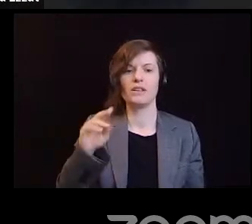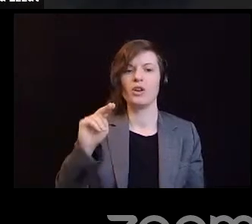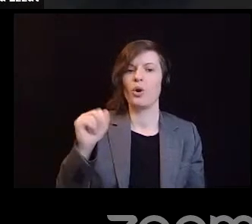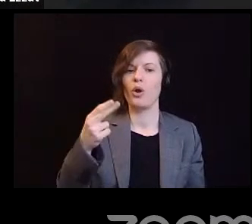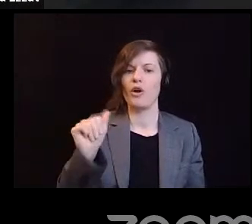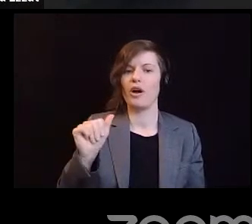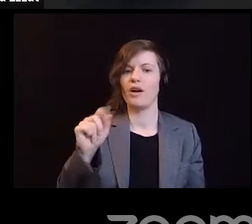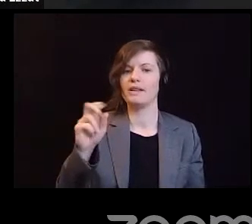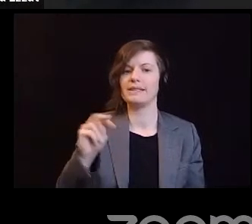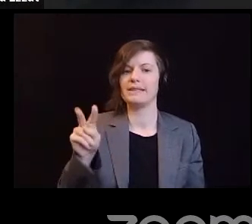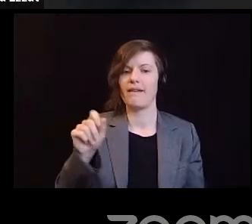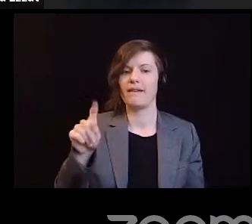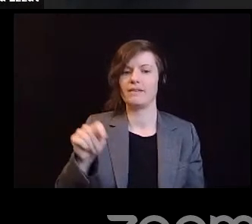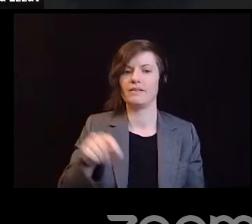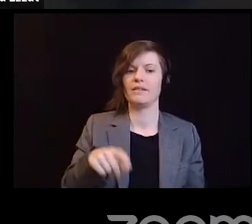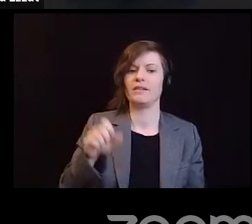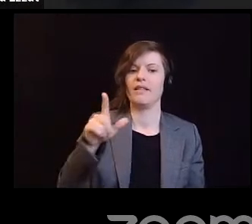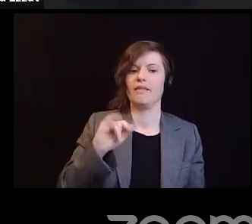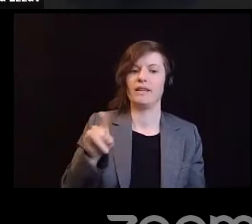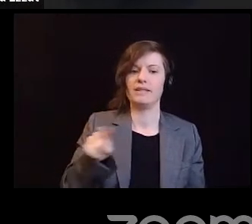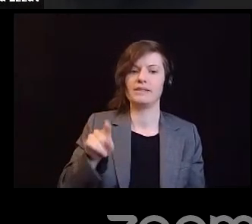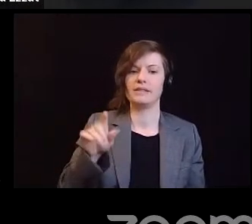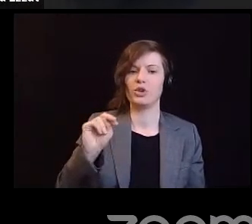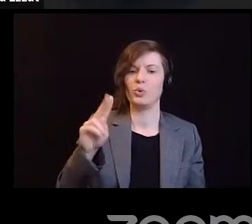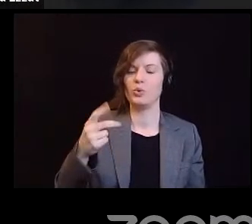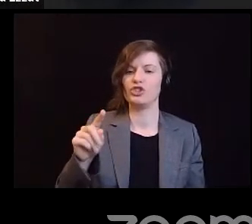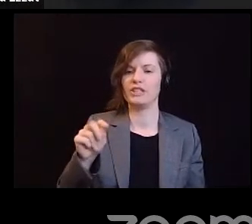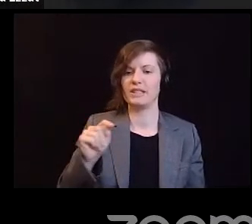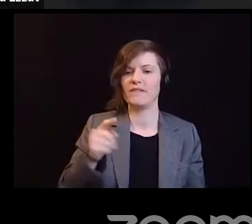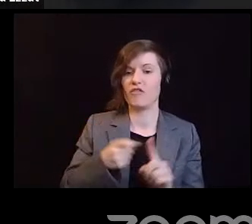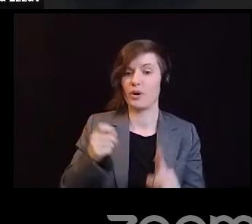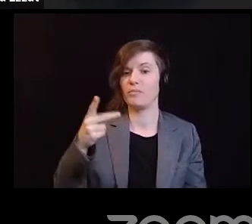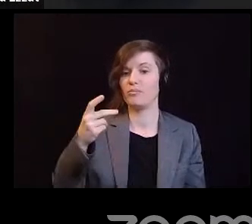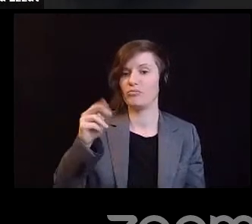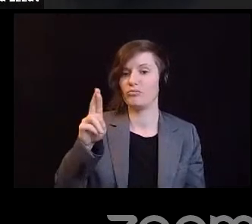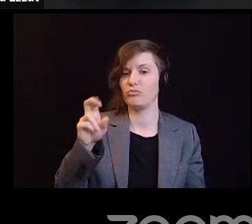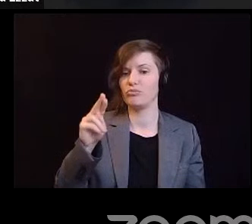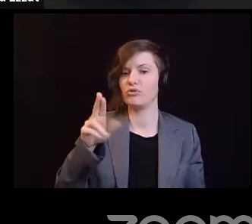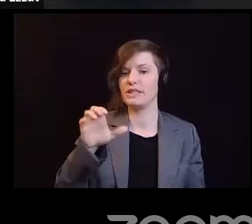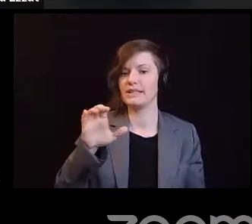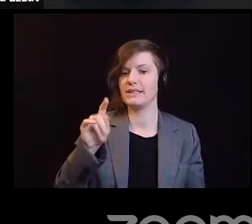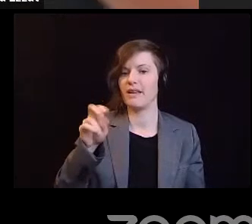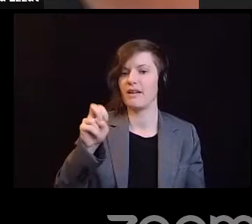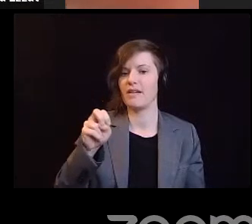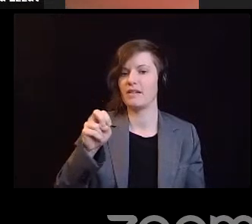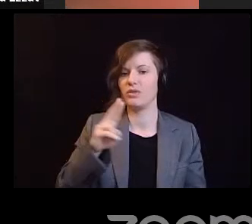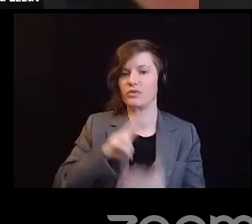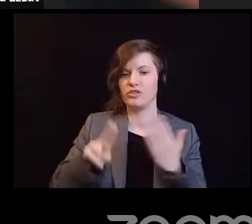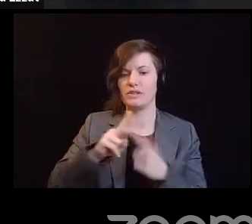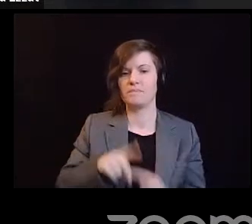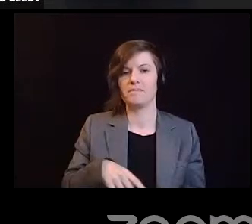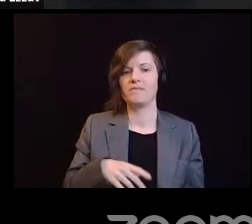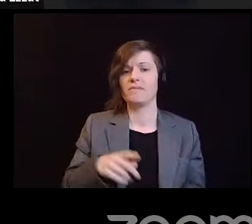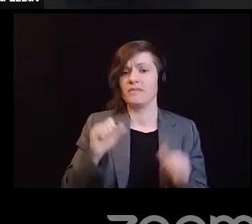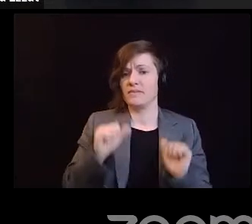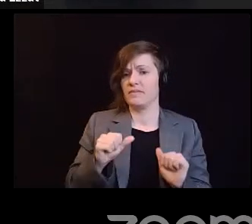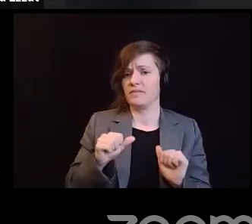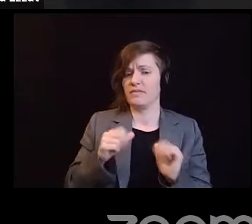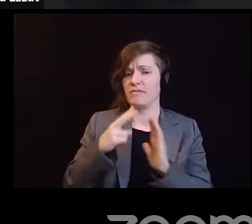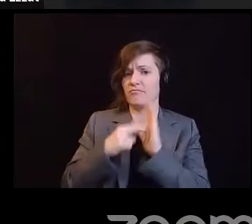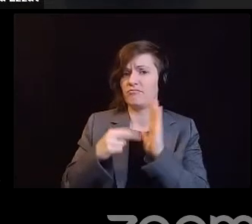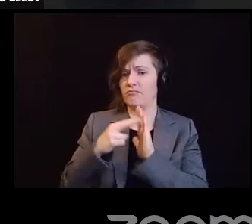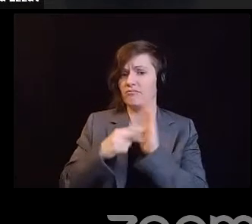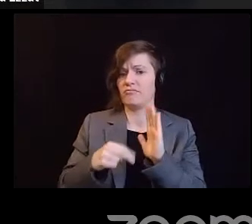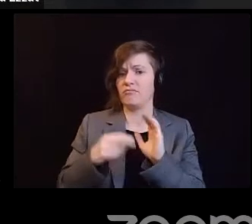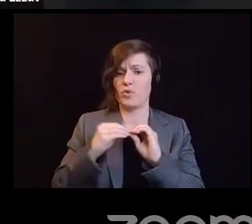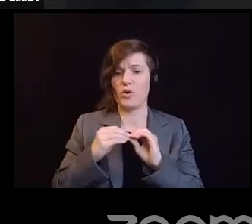can find all the text of the book, as well as a fantastic podcast series, at the Century Foundation's